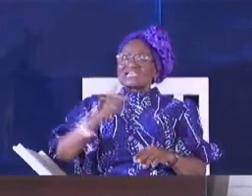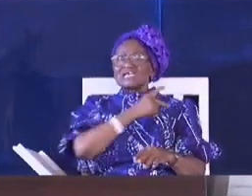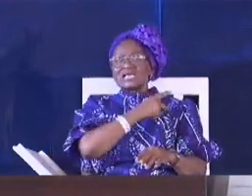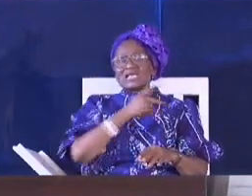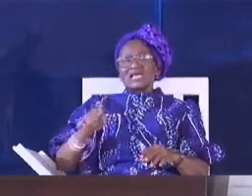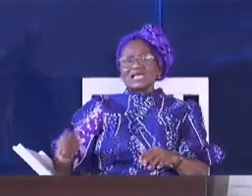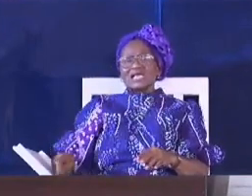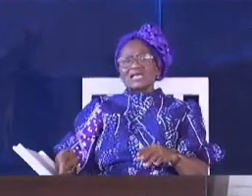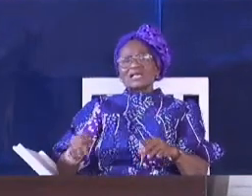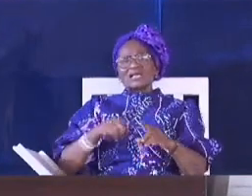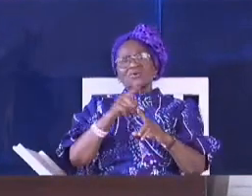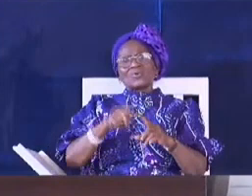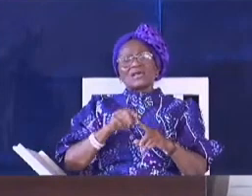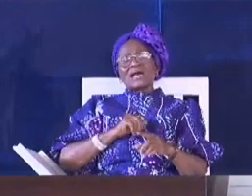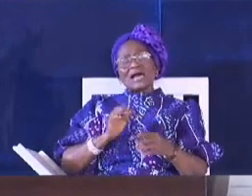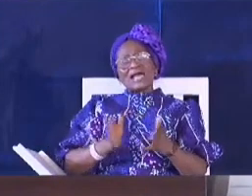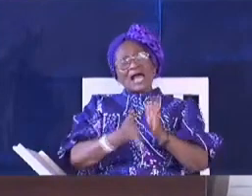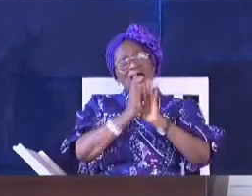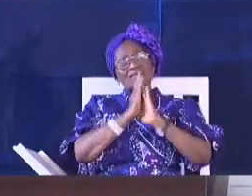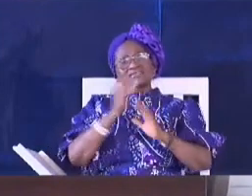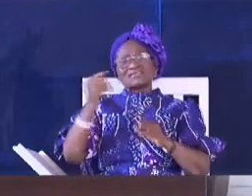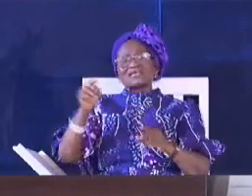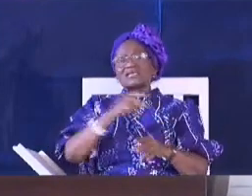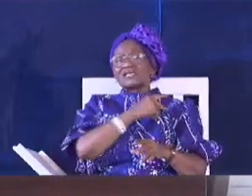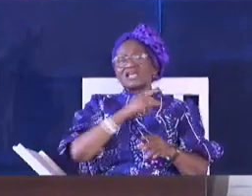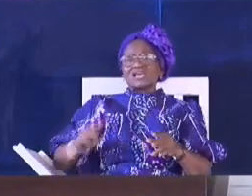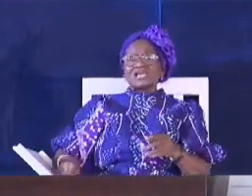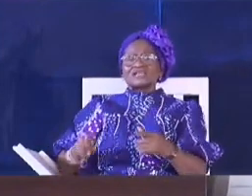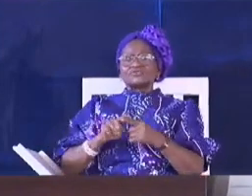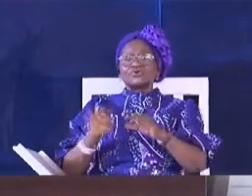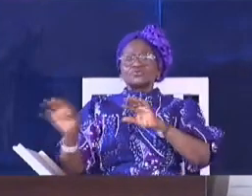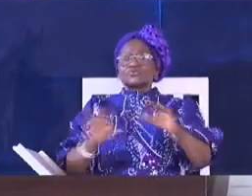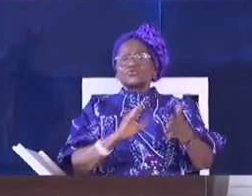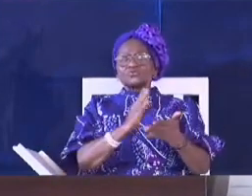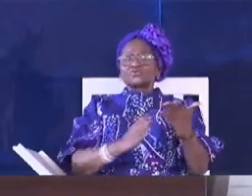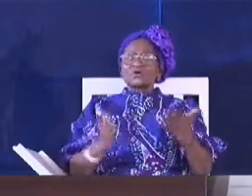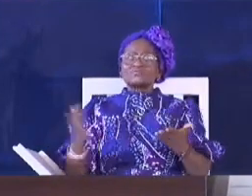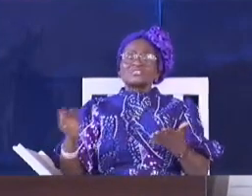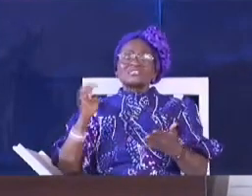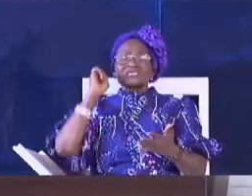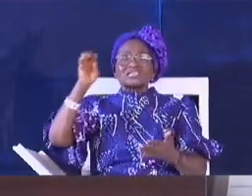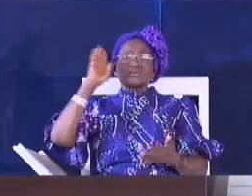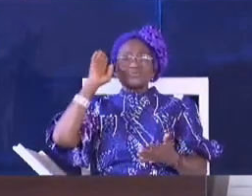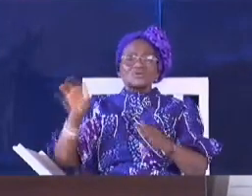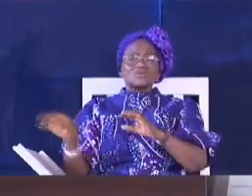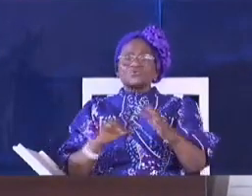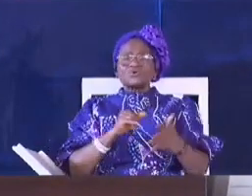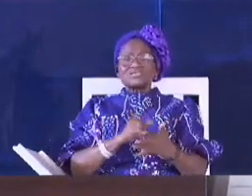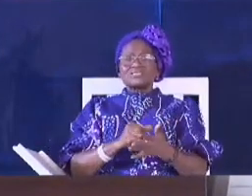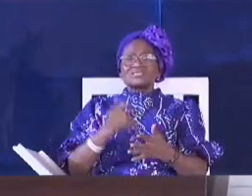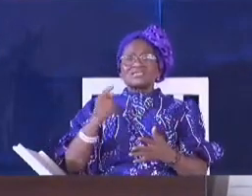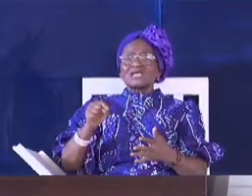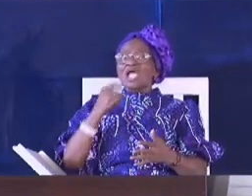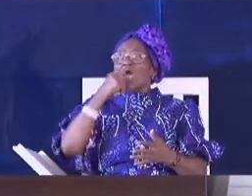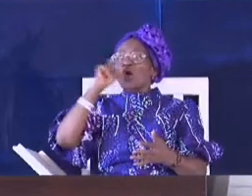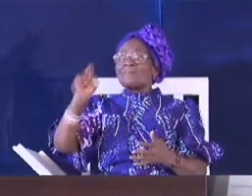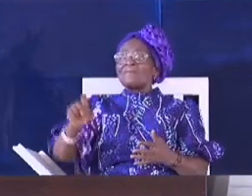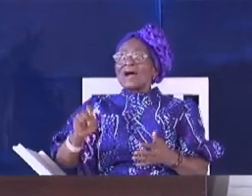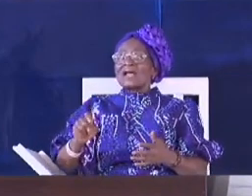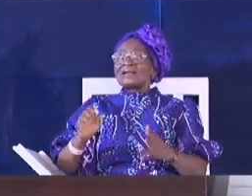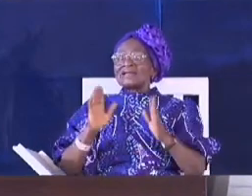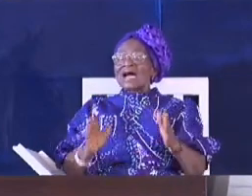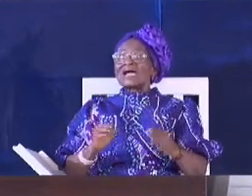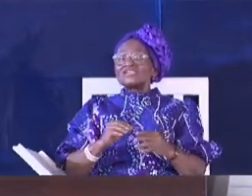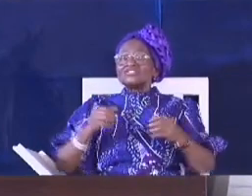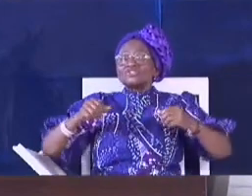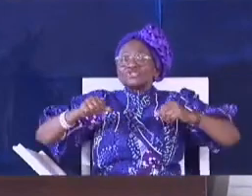When I ask the king to do something, he will do it. The commander-in-chief? Who do